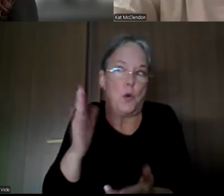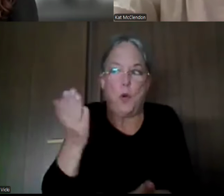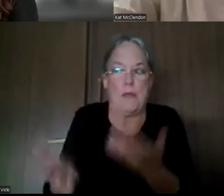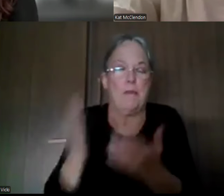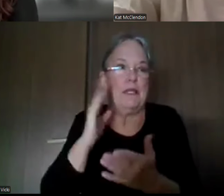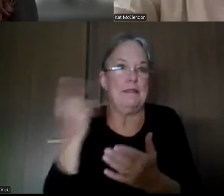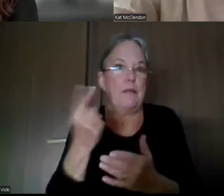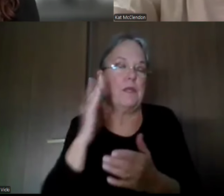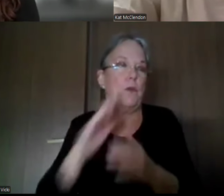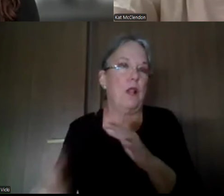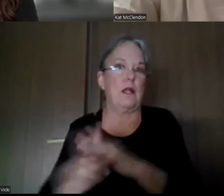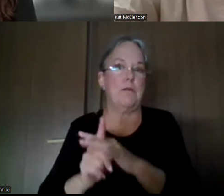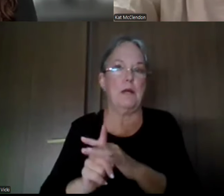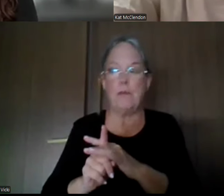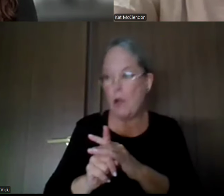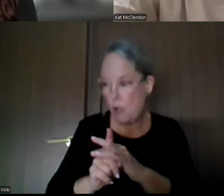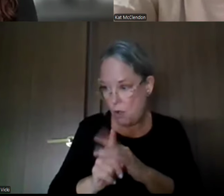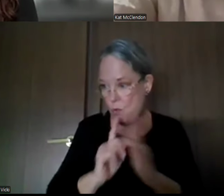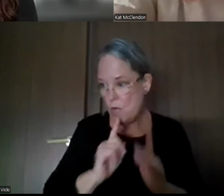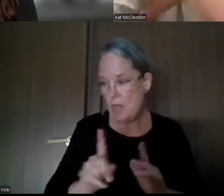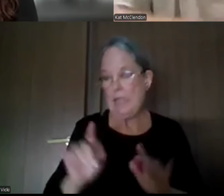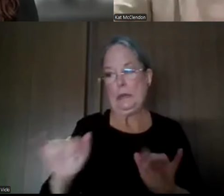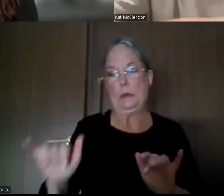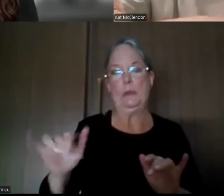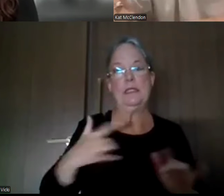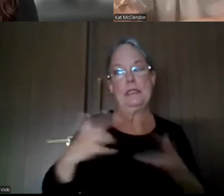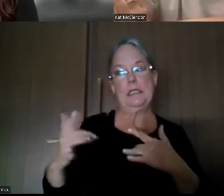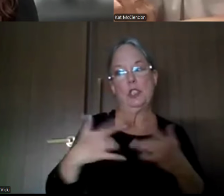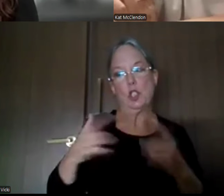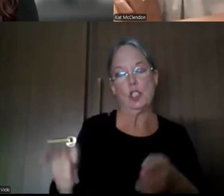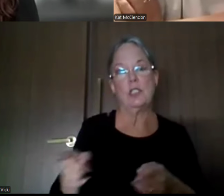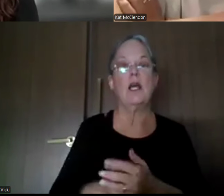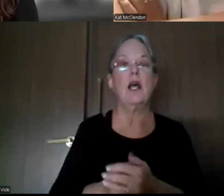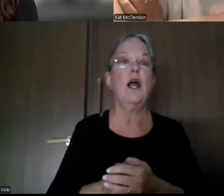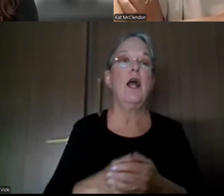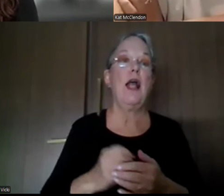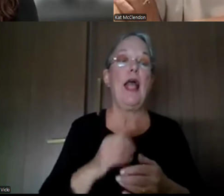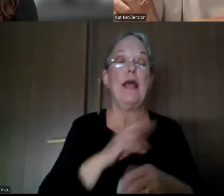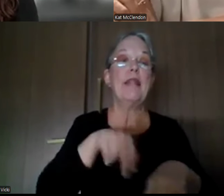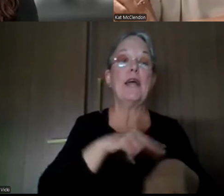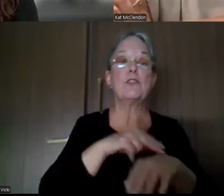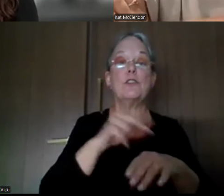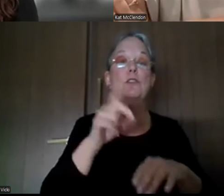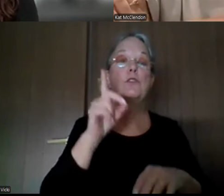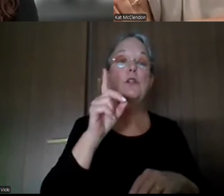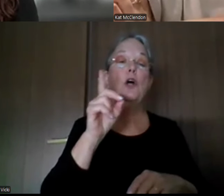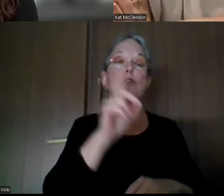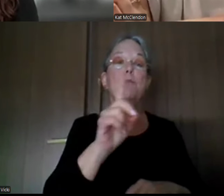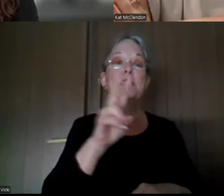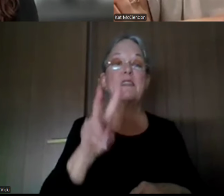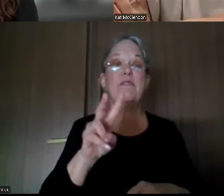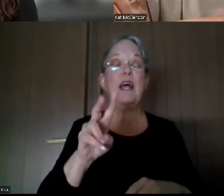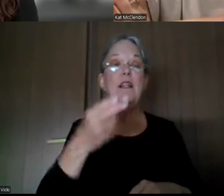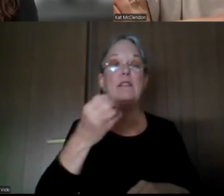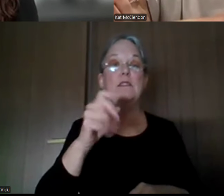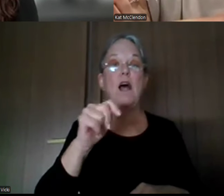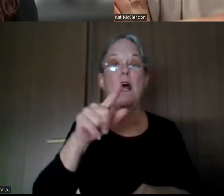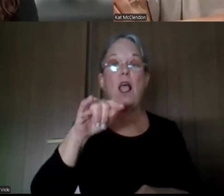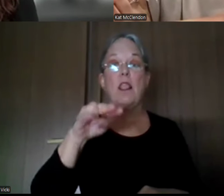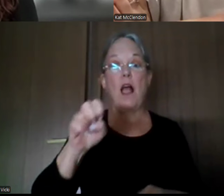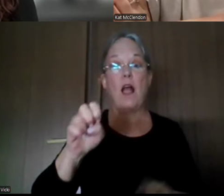can call it out. We don't, at Love is Respect and even the National Domestic Violence Hotline, we don't tell our contacts what to